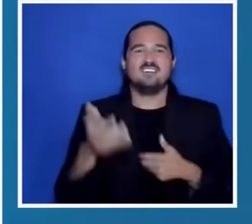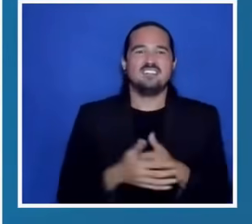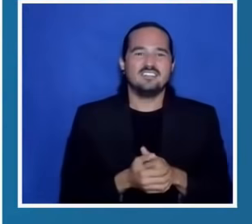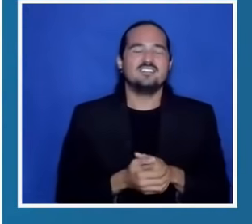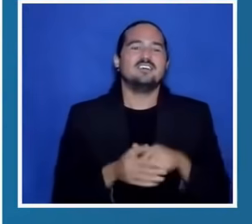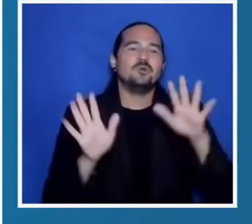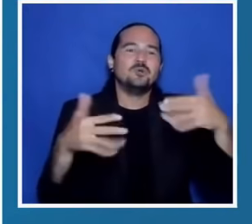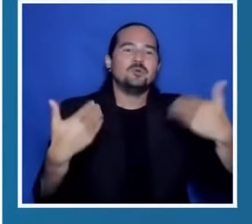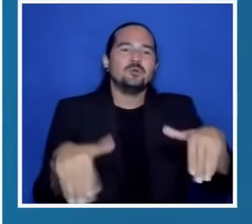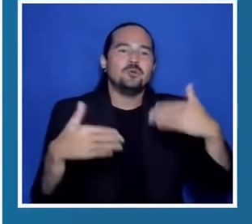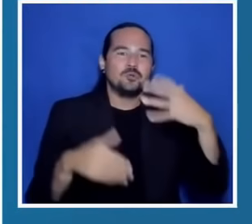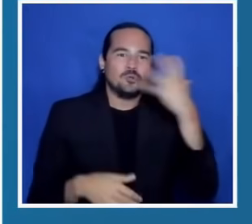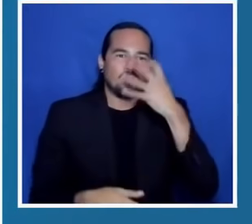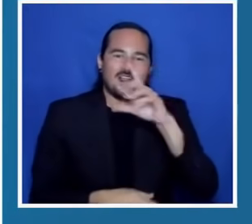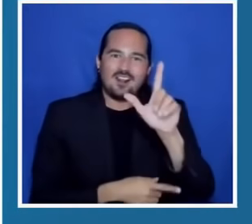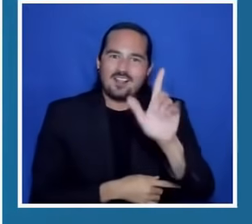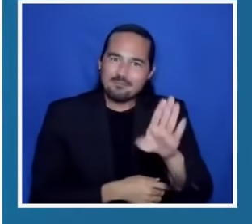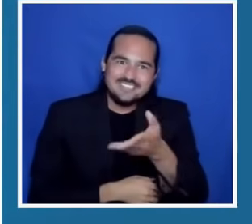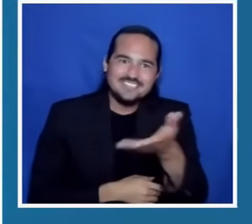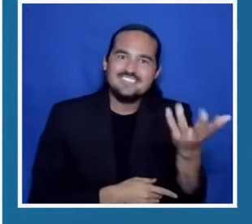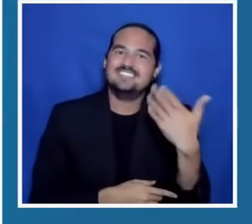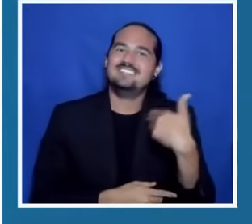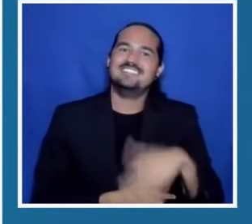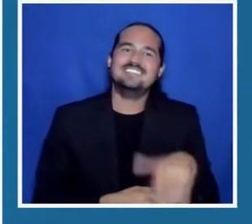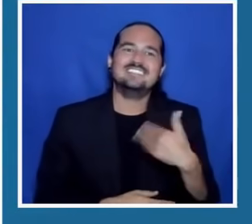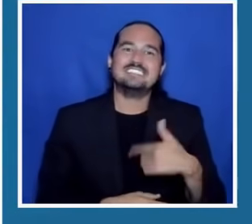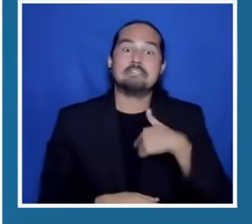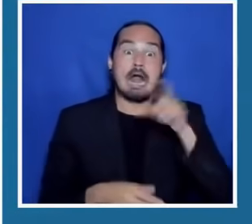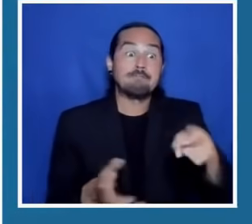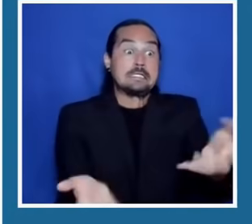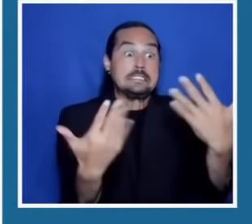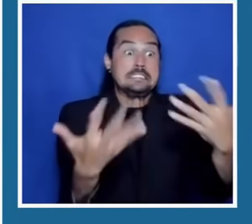I don't need to wind this crowd up for the president.